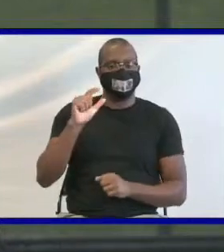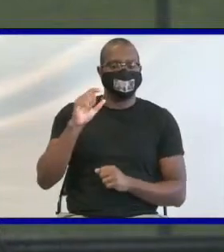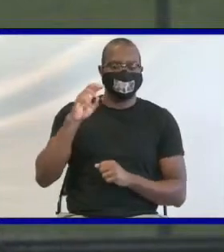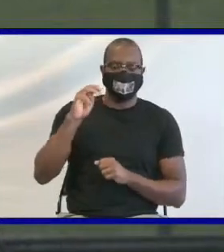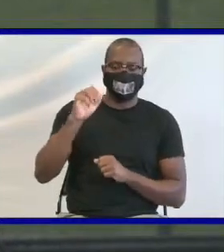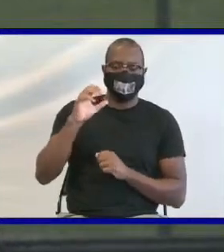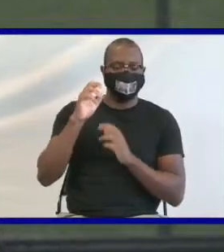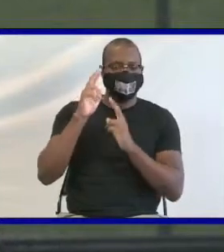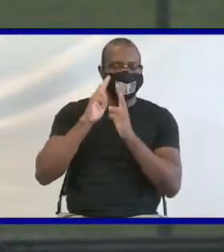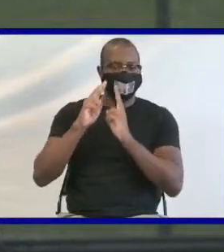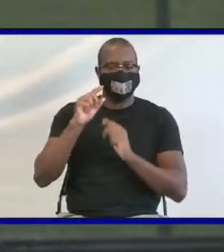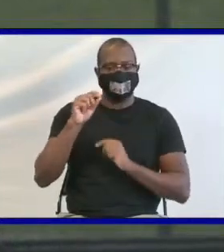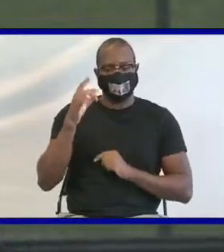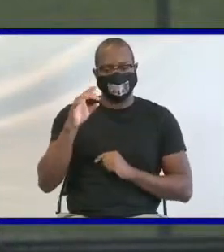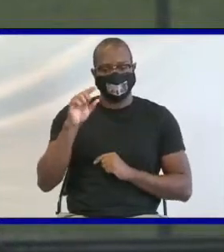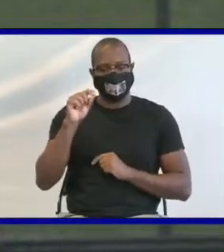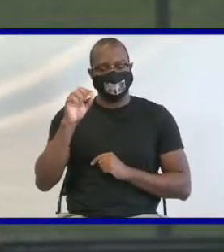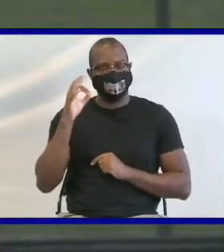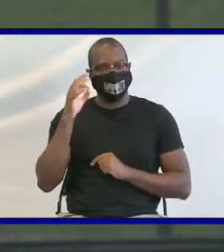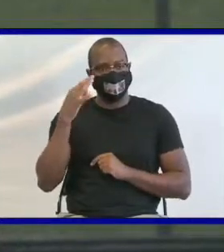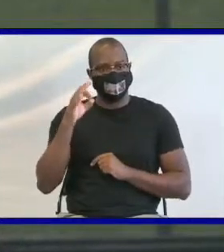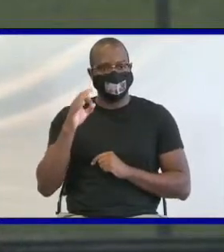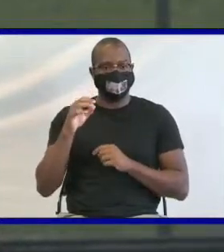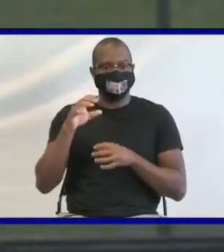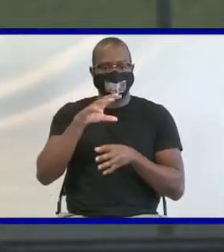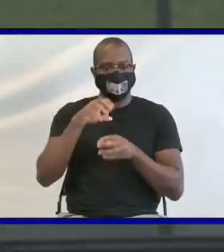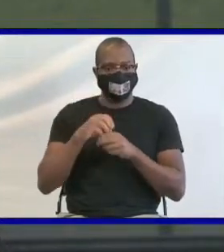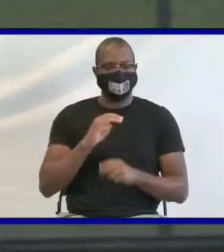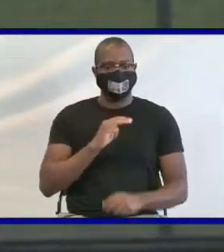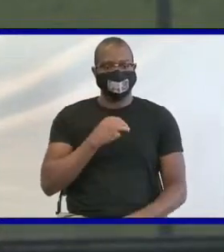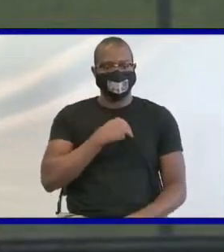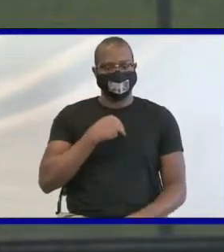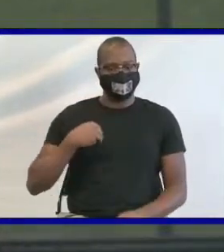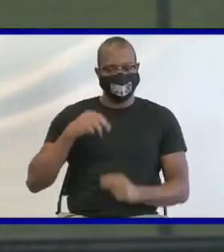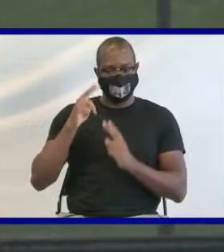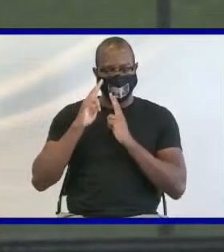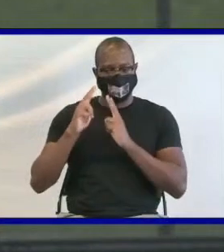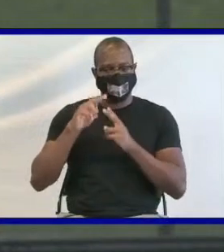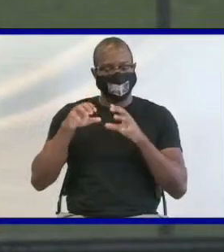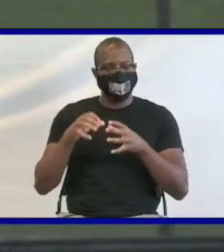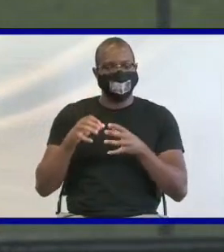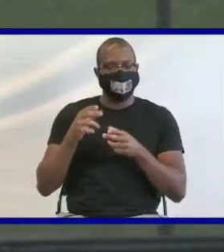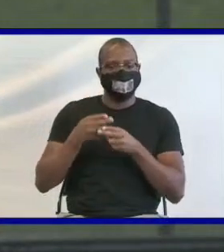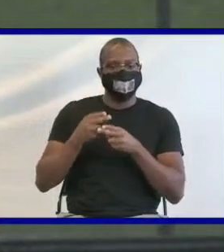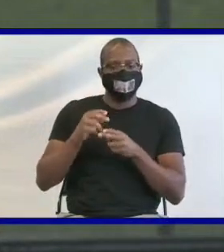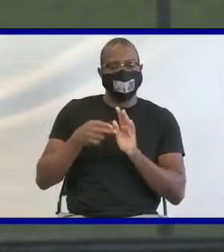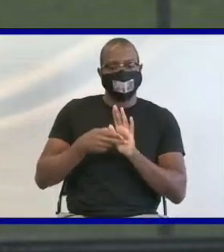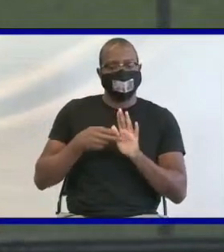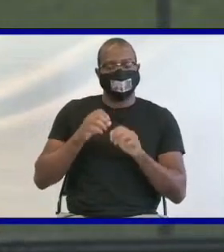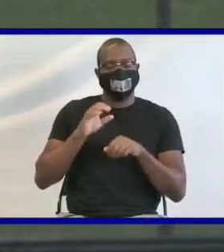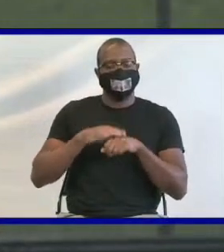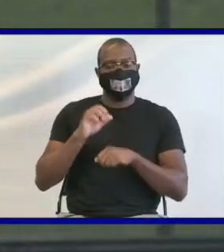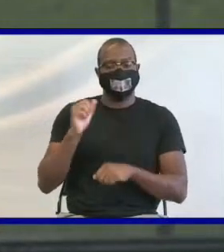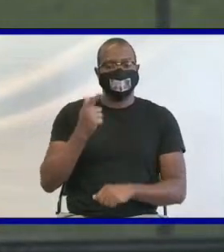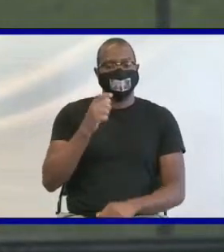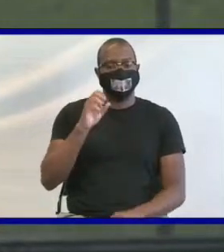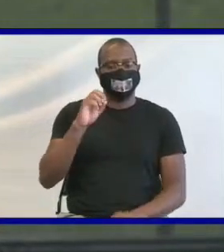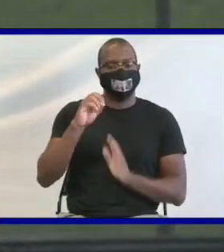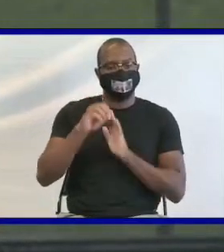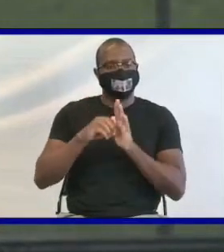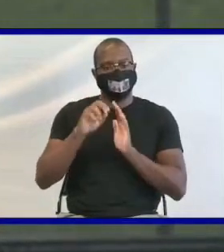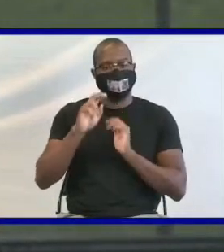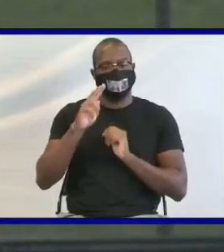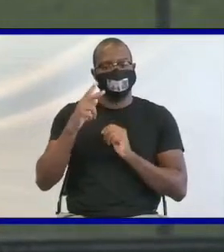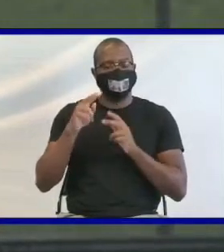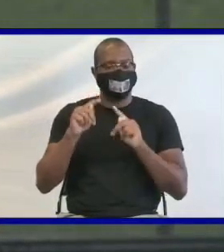19, was a member of the Chi Alpha Sigma Honor Society, was named to the 2019 Academic All-Ohio Second Team,